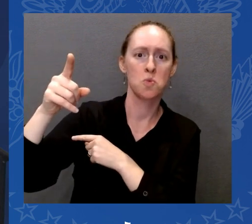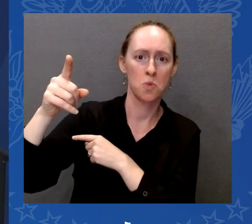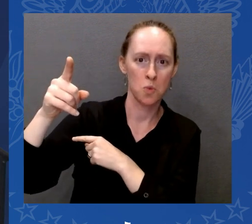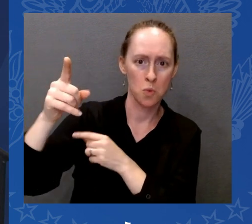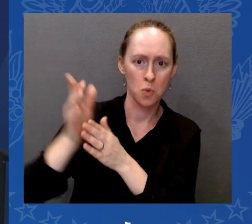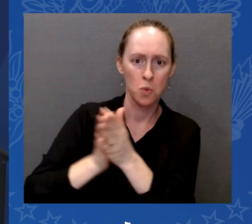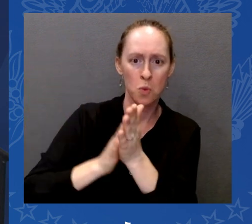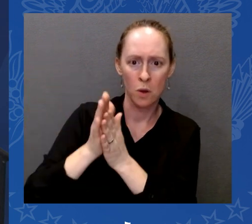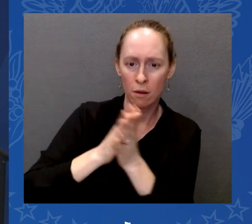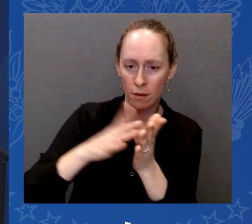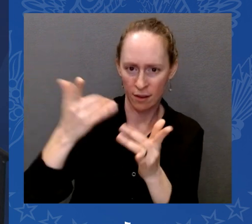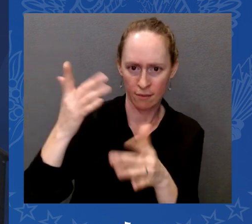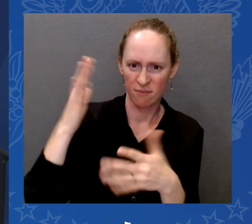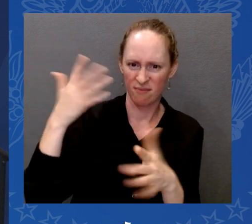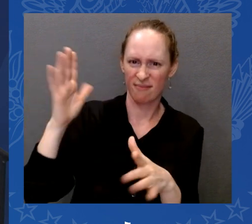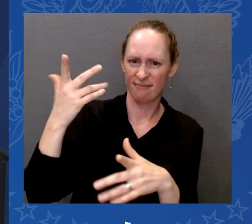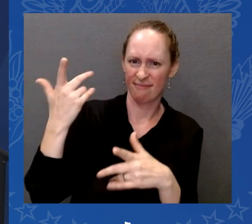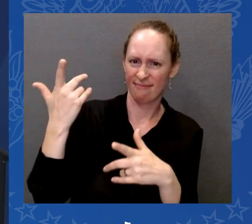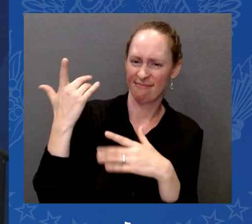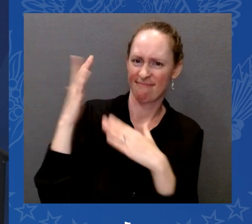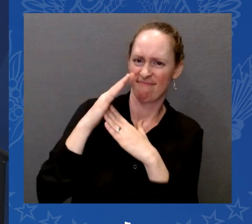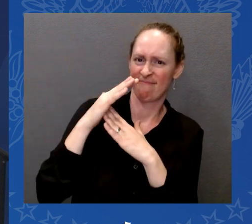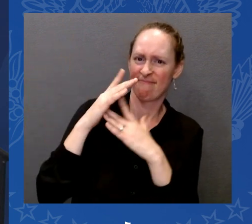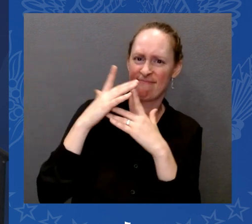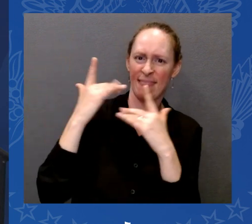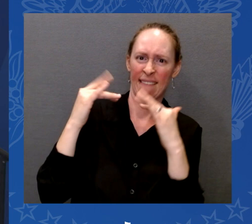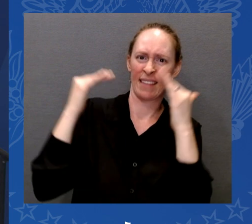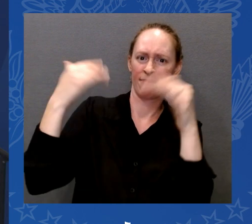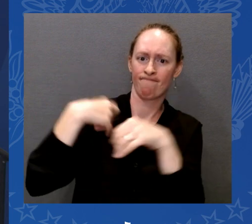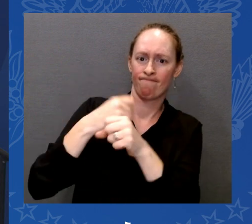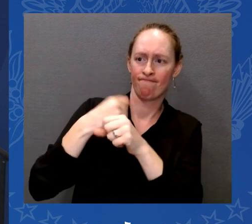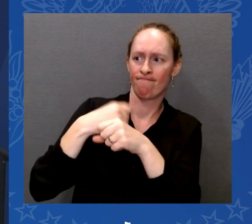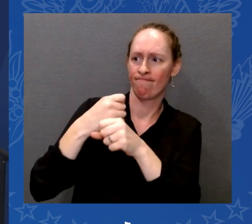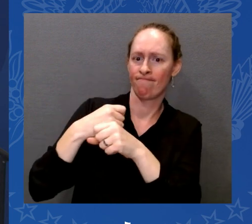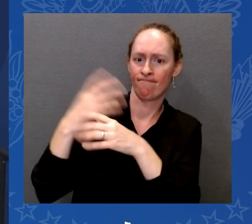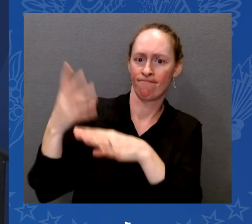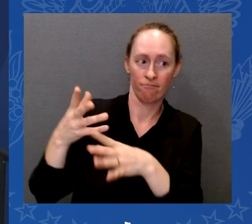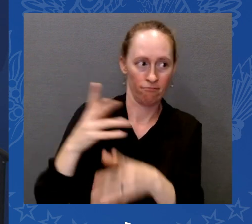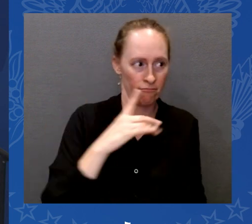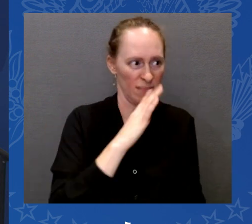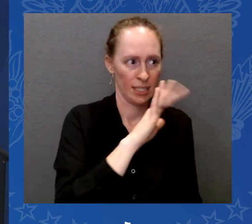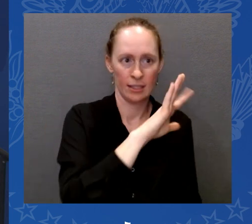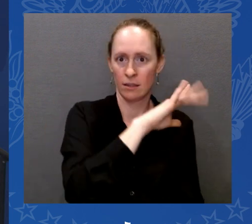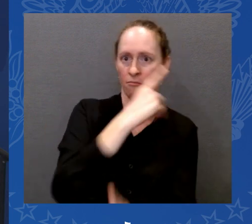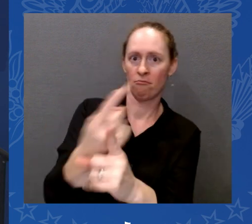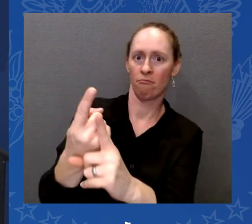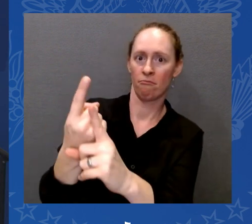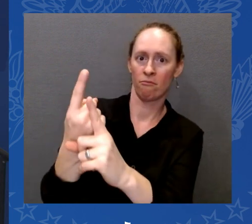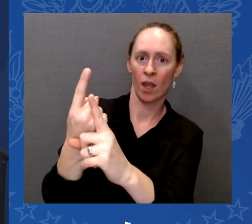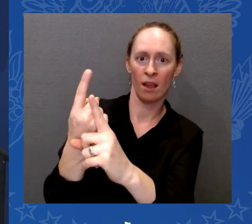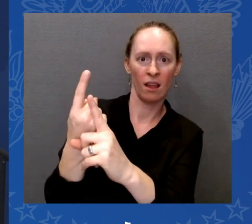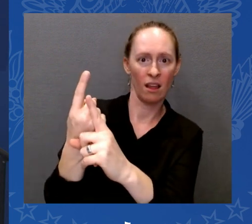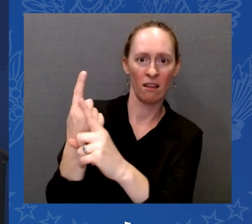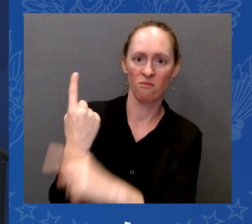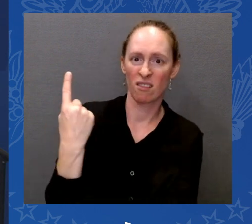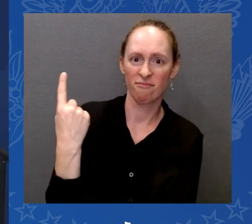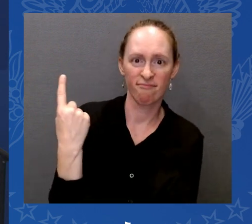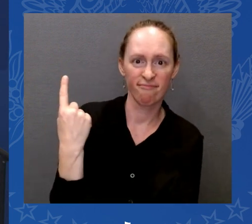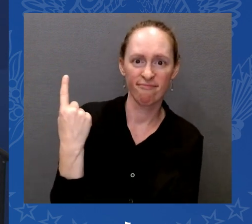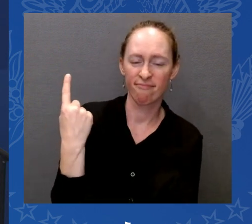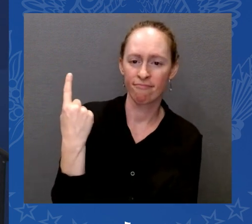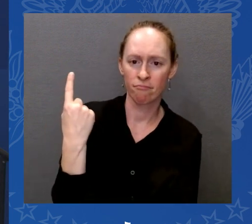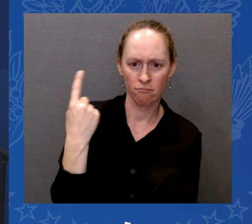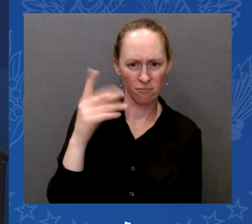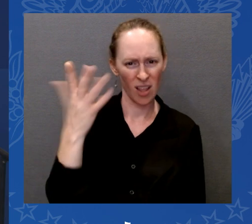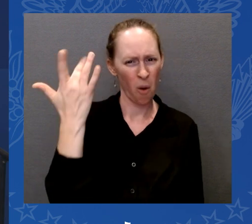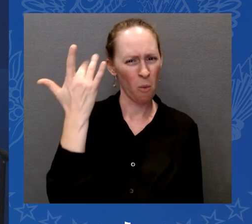in the world. So why is memory so important? The semiconductors that we build, the